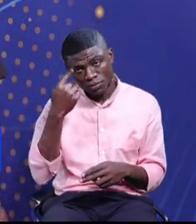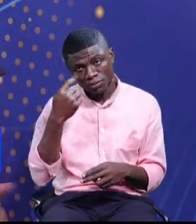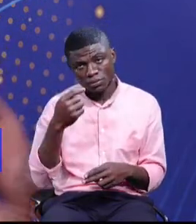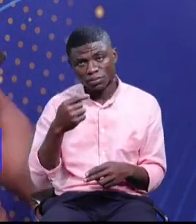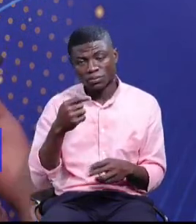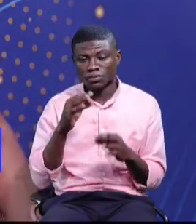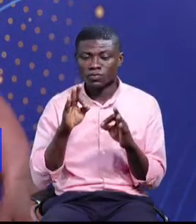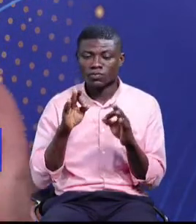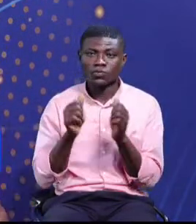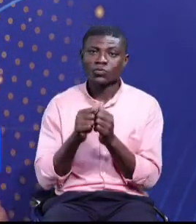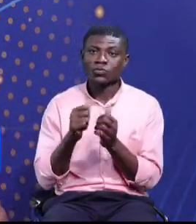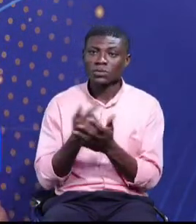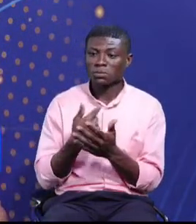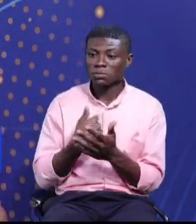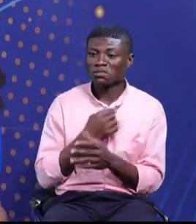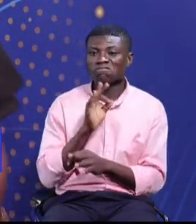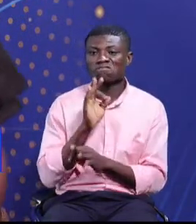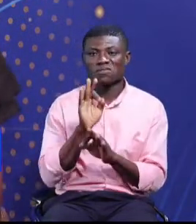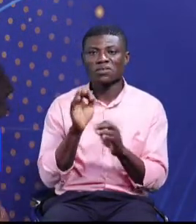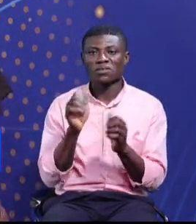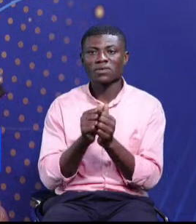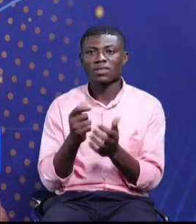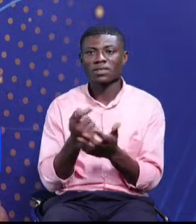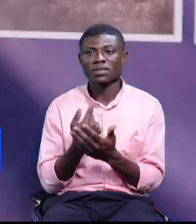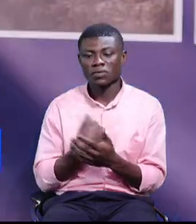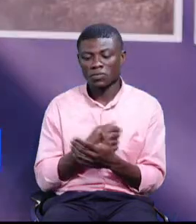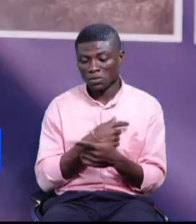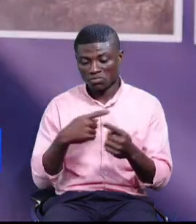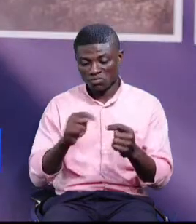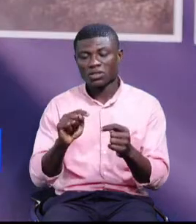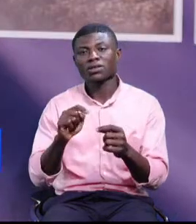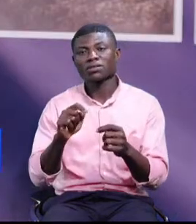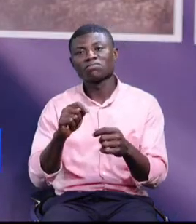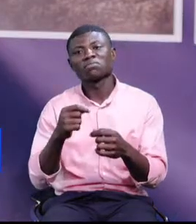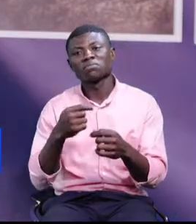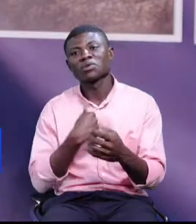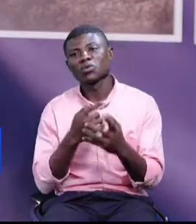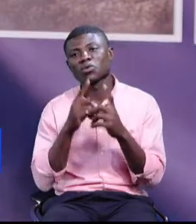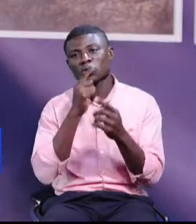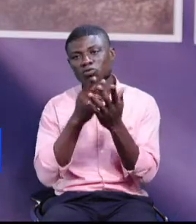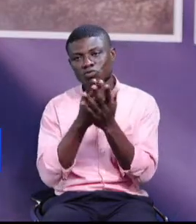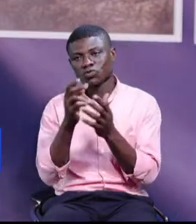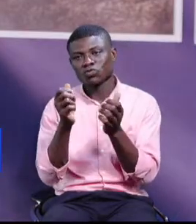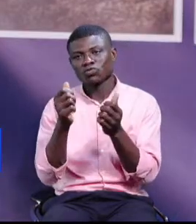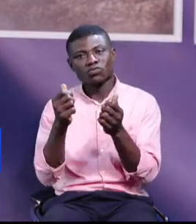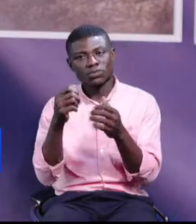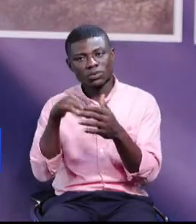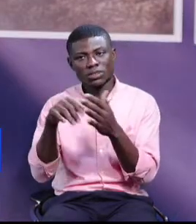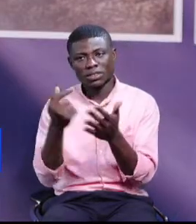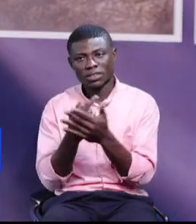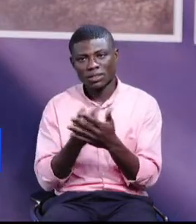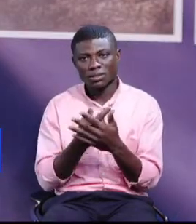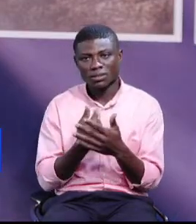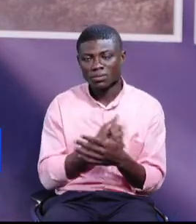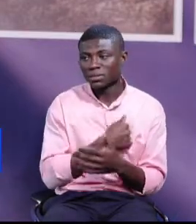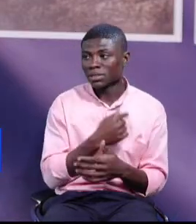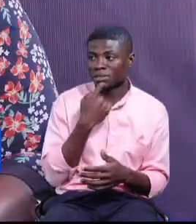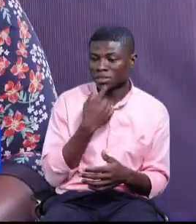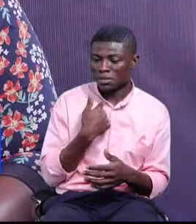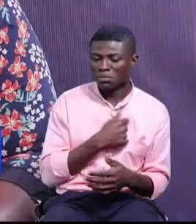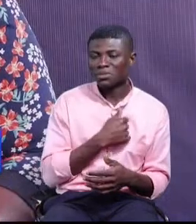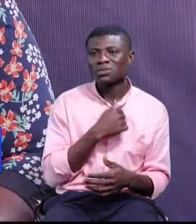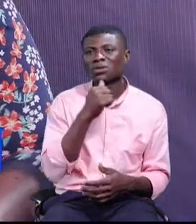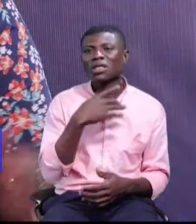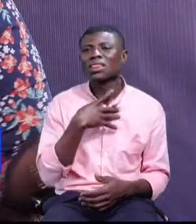to my country, we are trying. We are trying. I don't like that. So